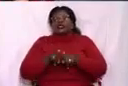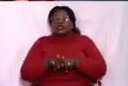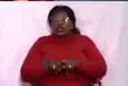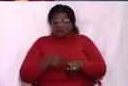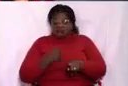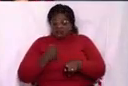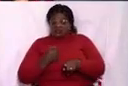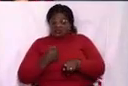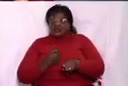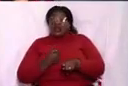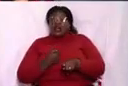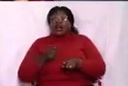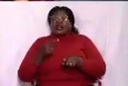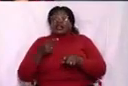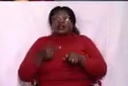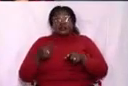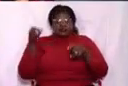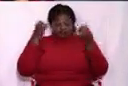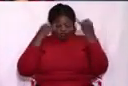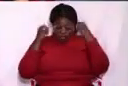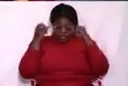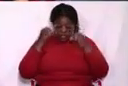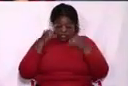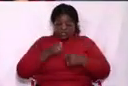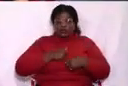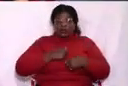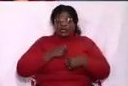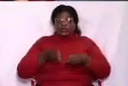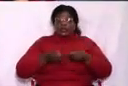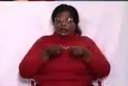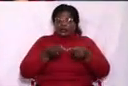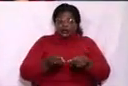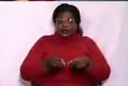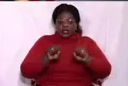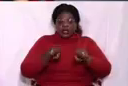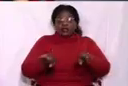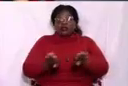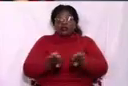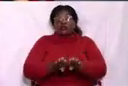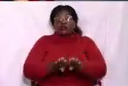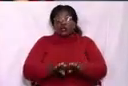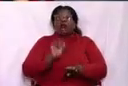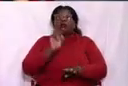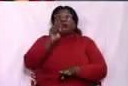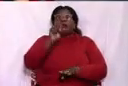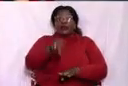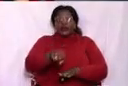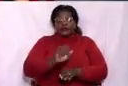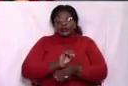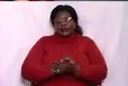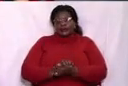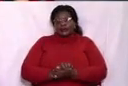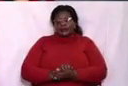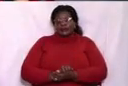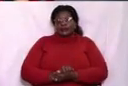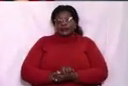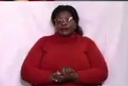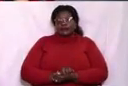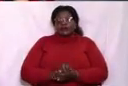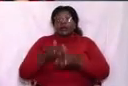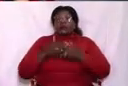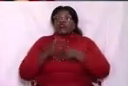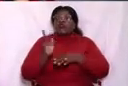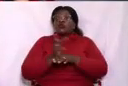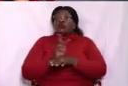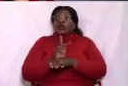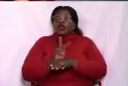and you make it happen? Yeah. That's good to hear. Now, before we take a break, I